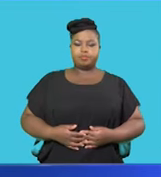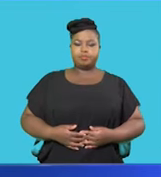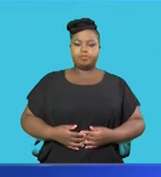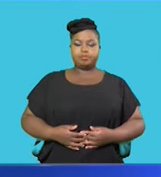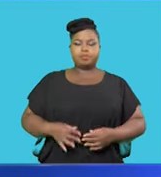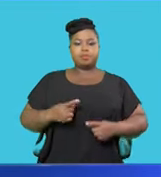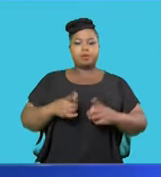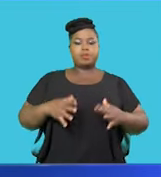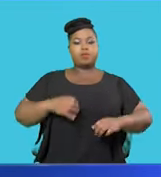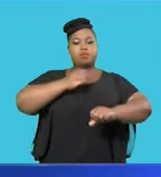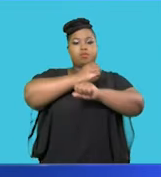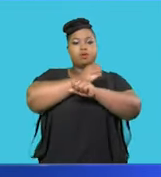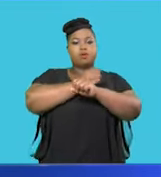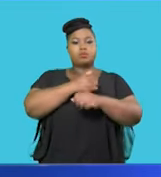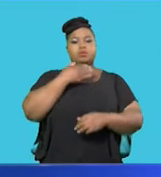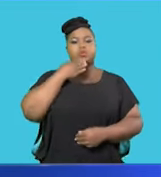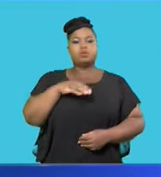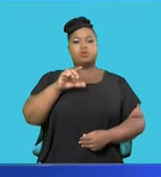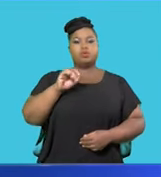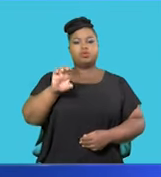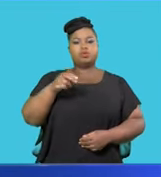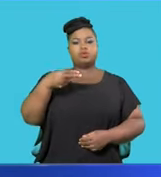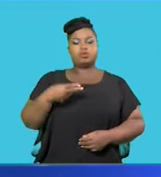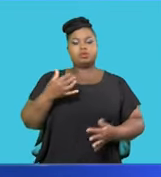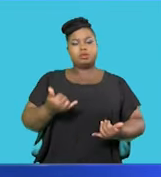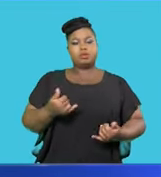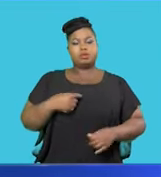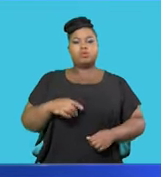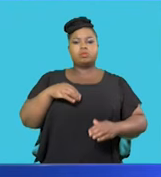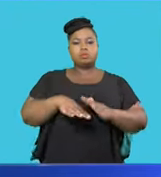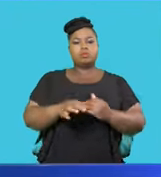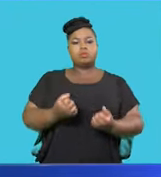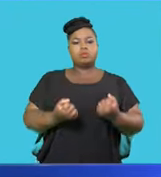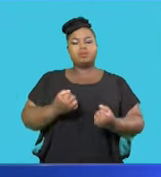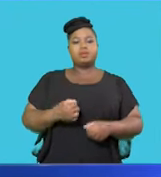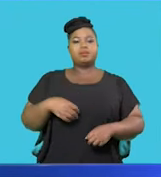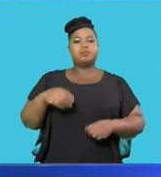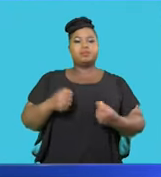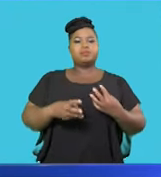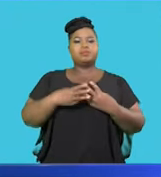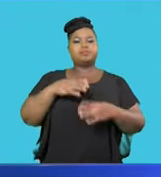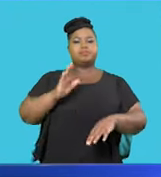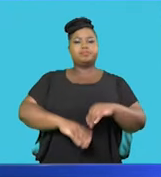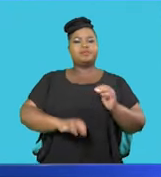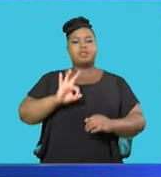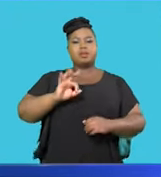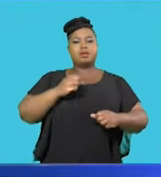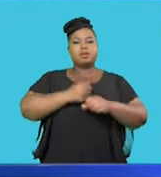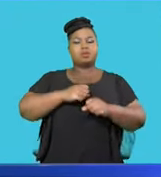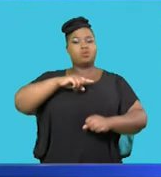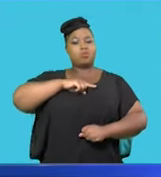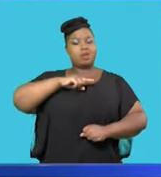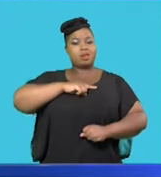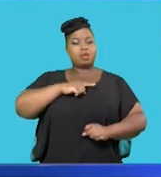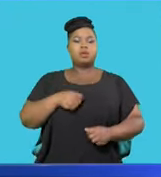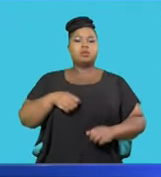Sebapadi sa Orlando Pirates e leng Thembinkosi Lorch o Ahloletswe ho hlola lemo tse tharo ntlwanatshwana ka tlasa tatofatso tsa ho hlasela